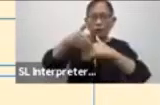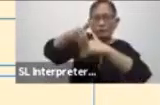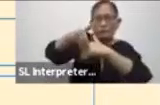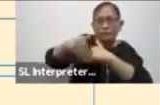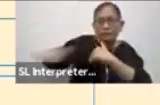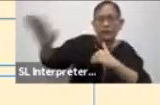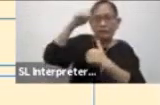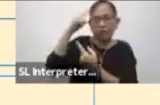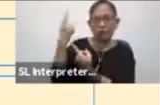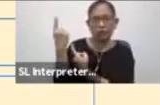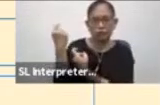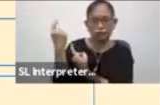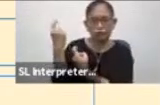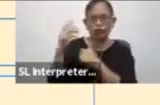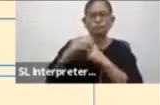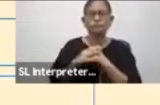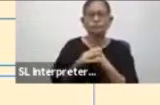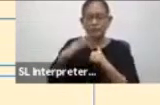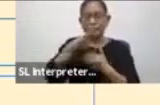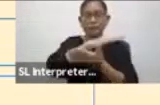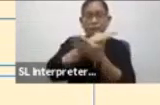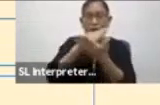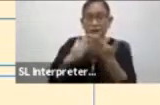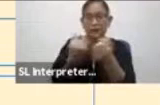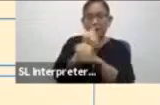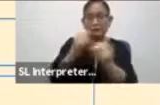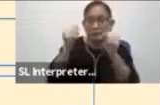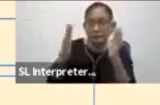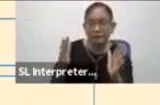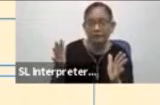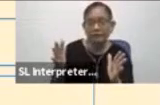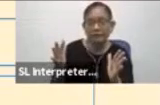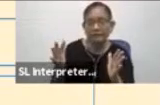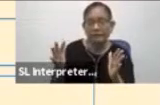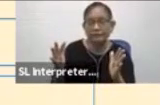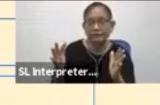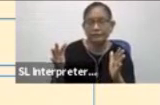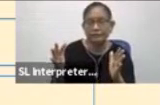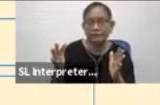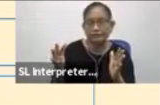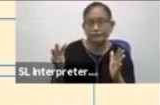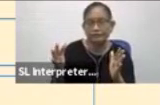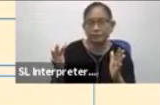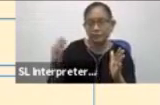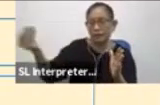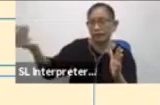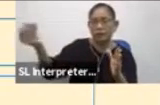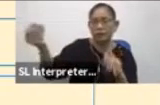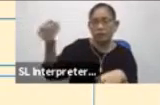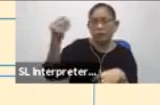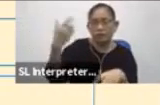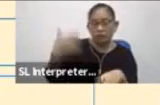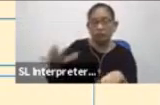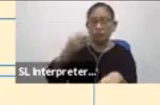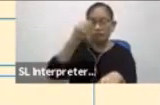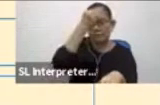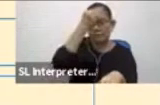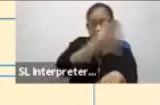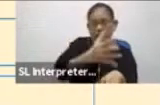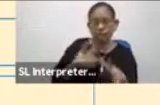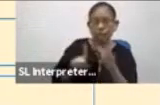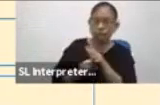Some of the survivors told us that they ran